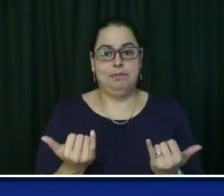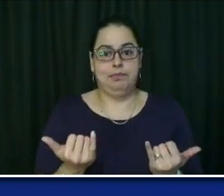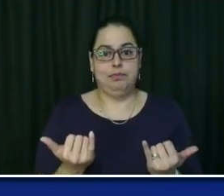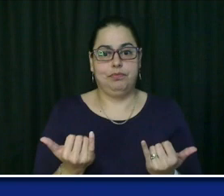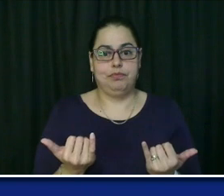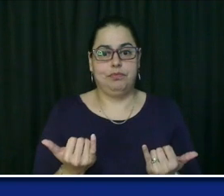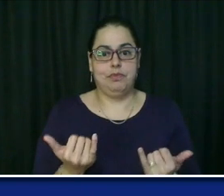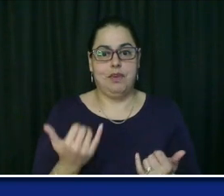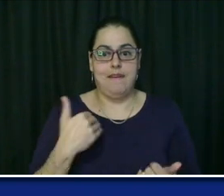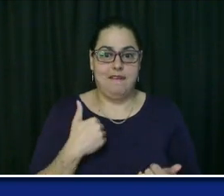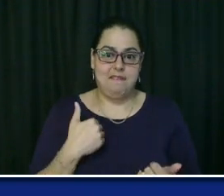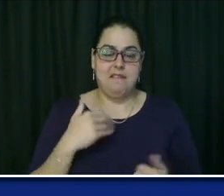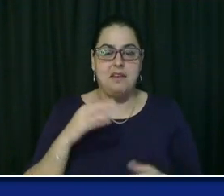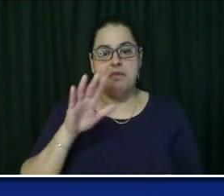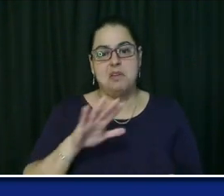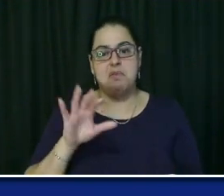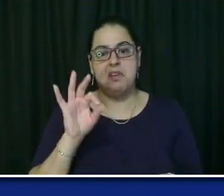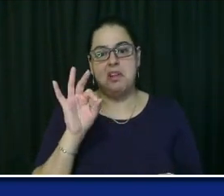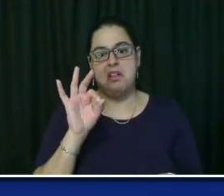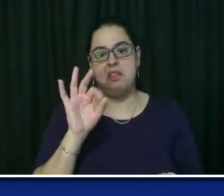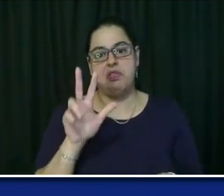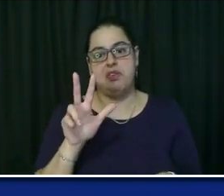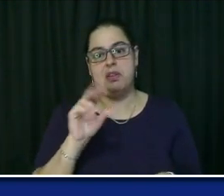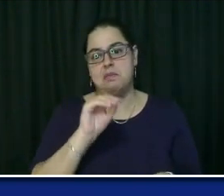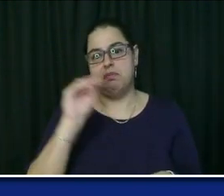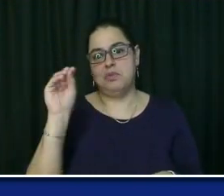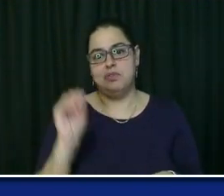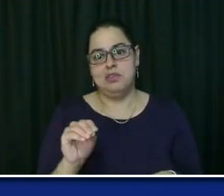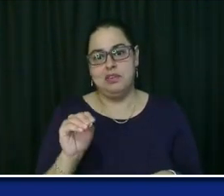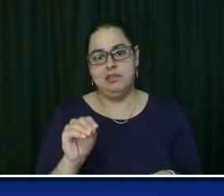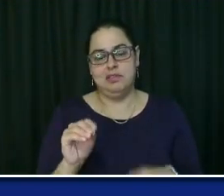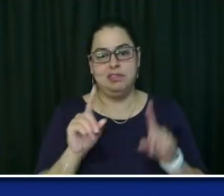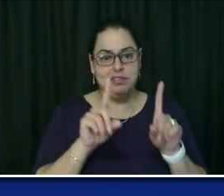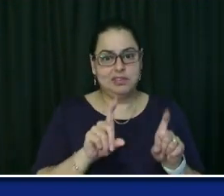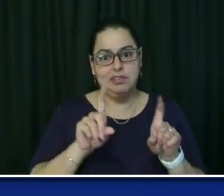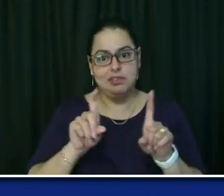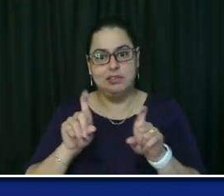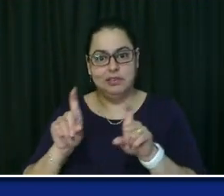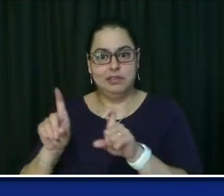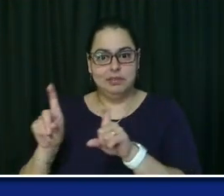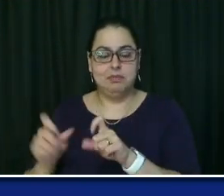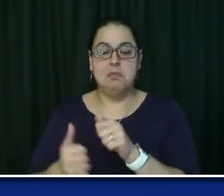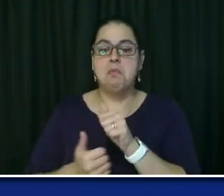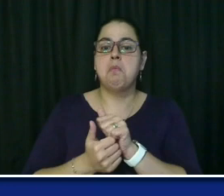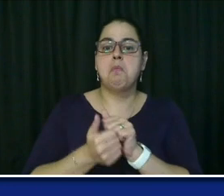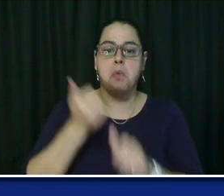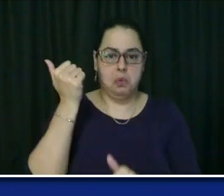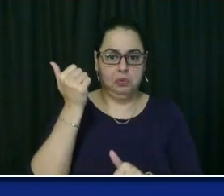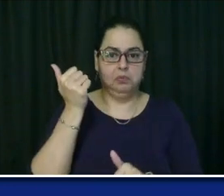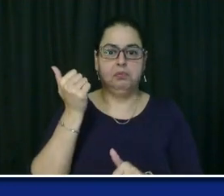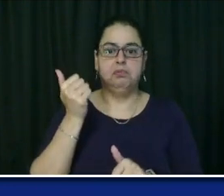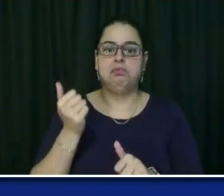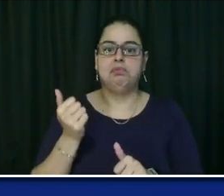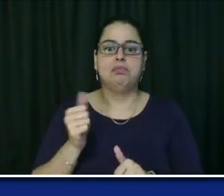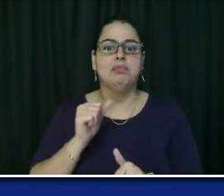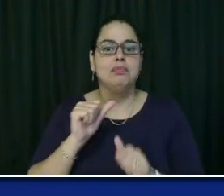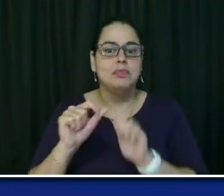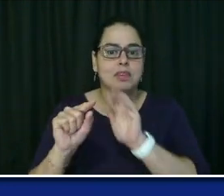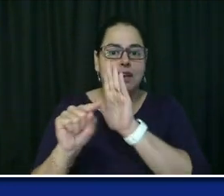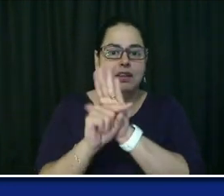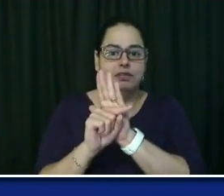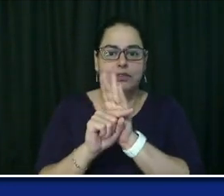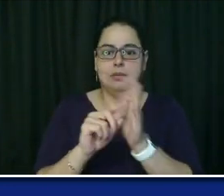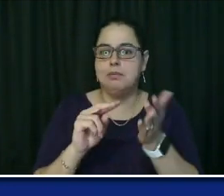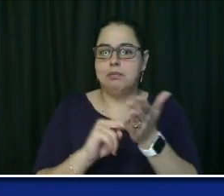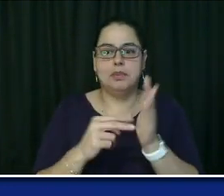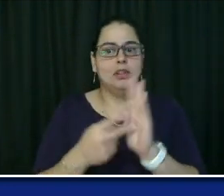93% of all the tests that we've administered have come back negative. But a negative test is a snapshot. It's where you are at the moment that you take the test.